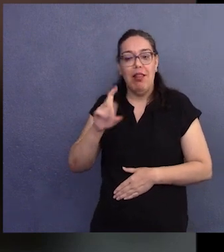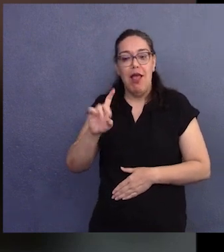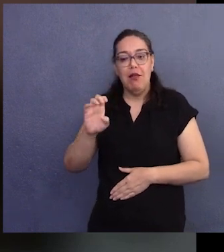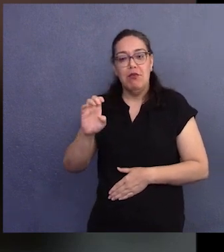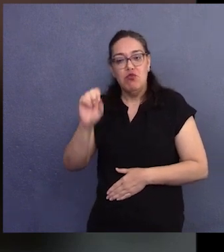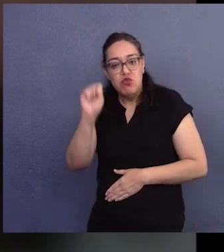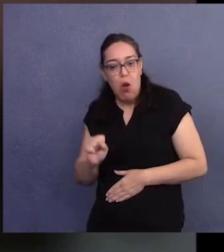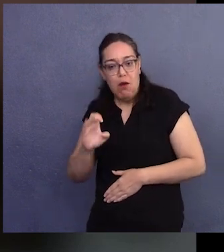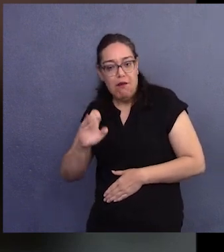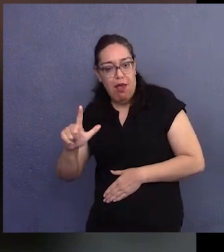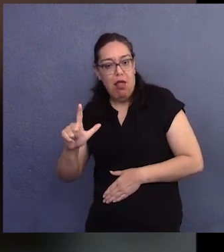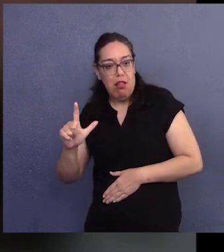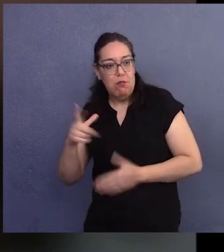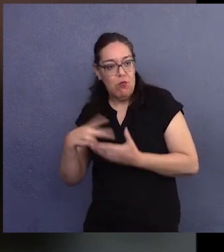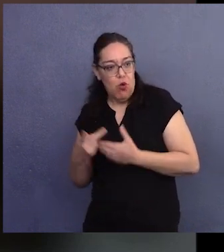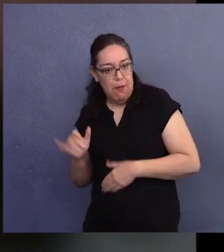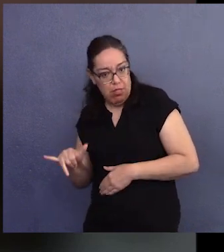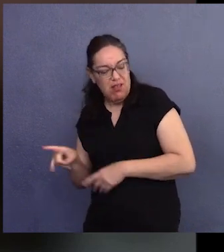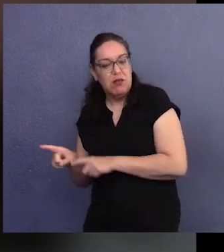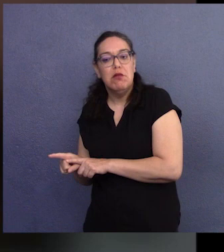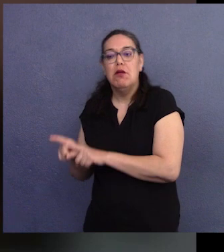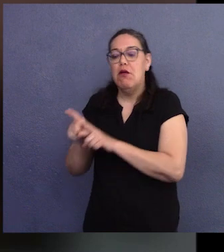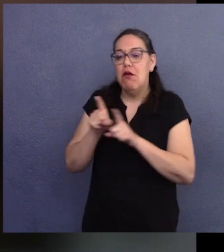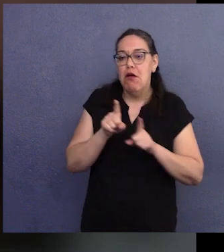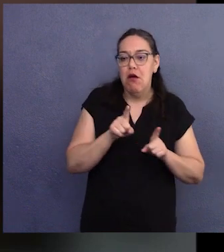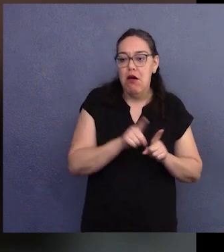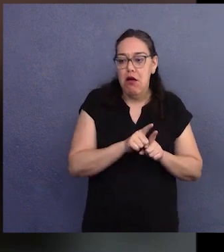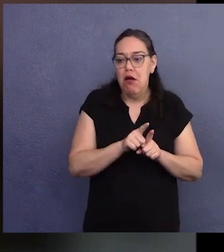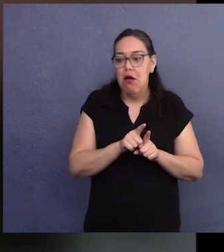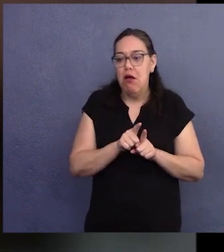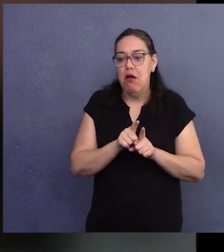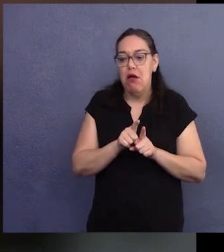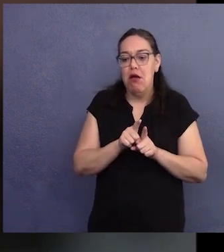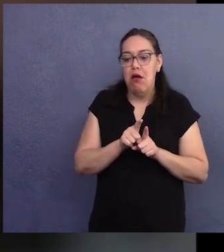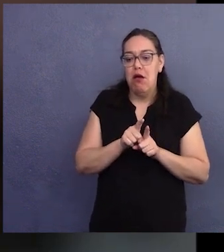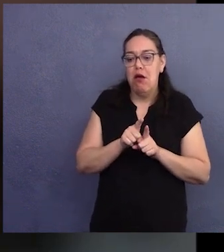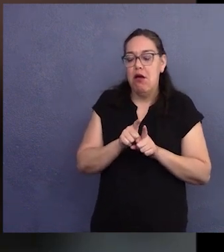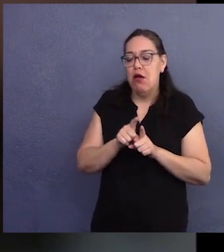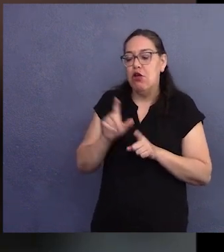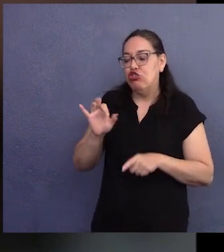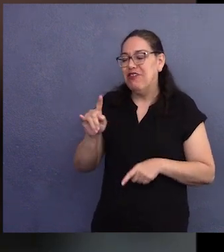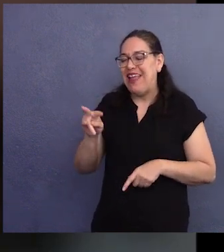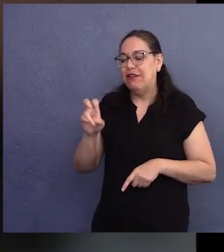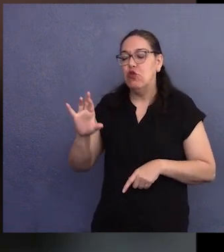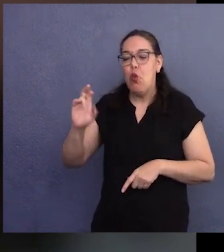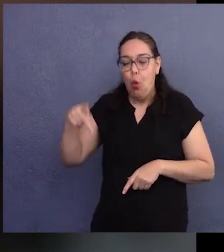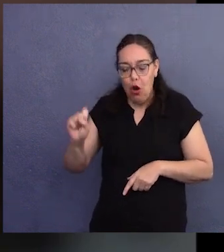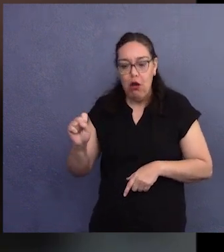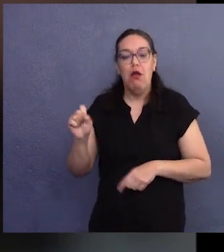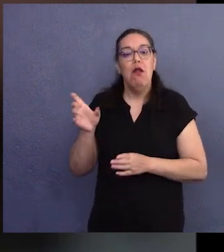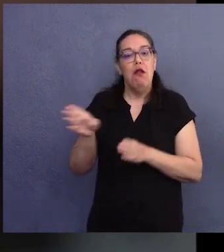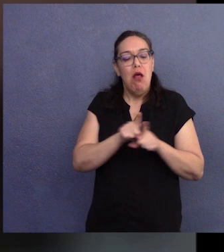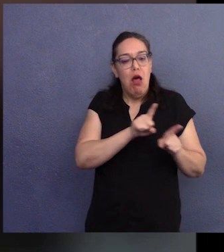also go over the online portal application for both the individual